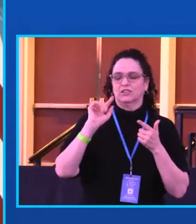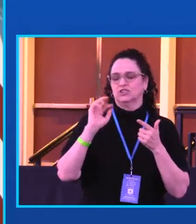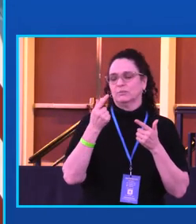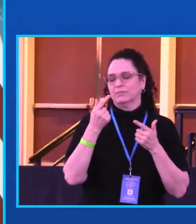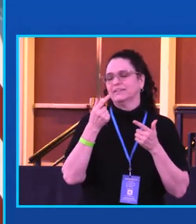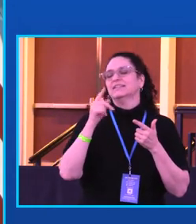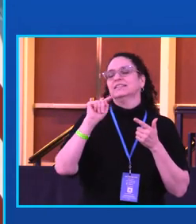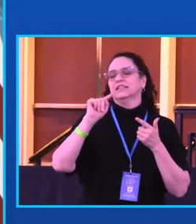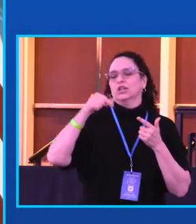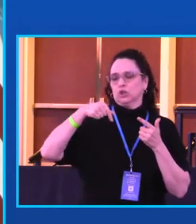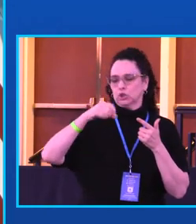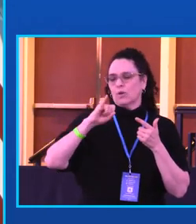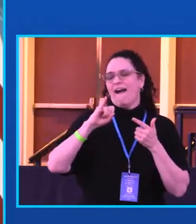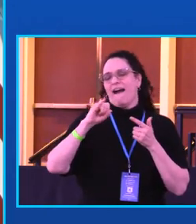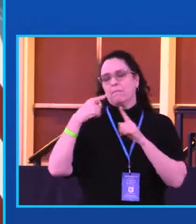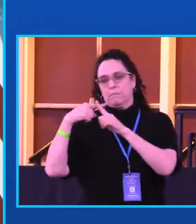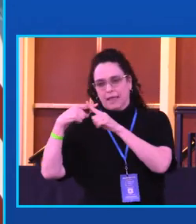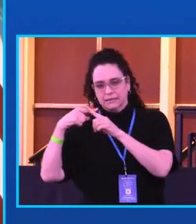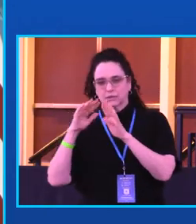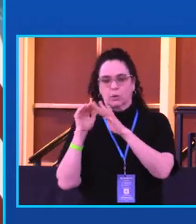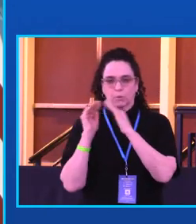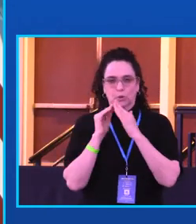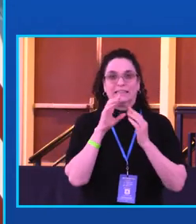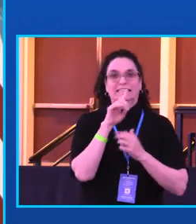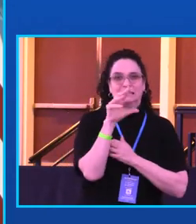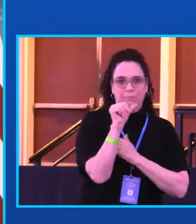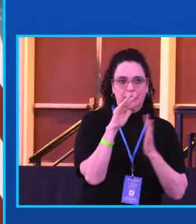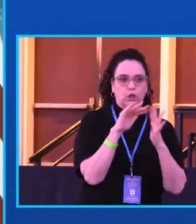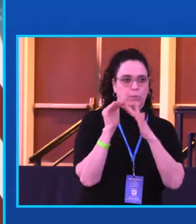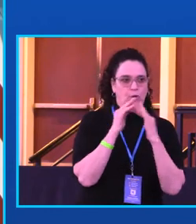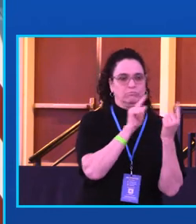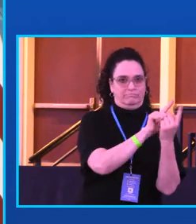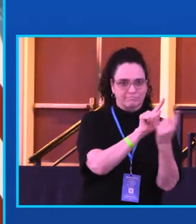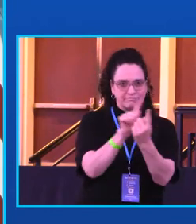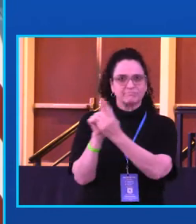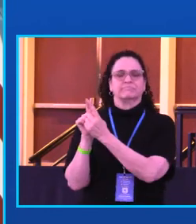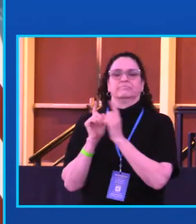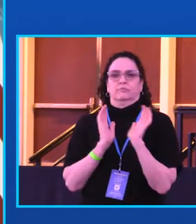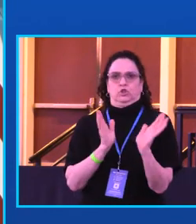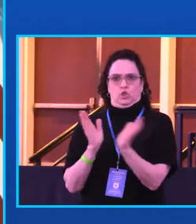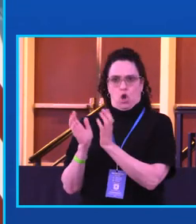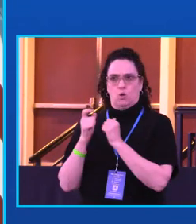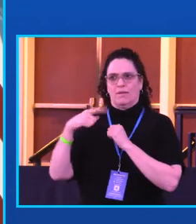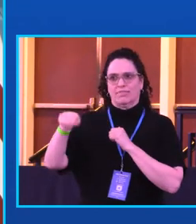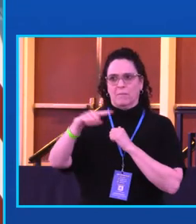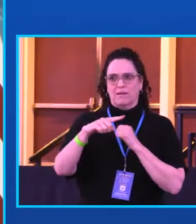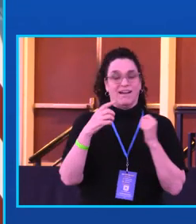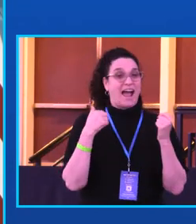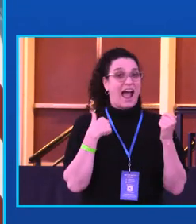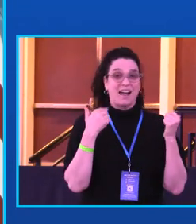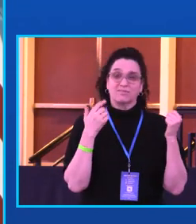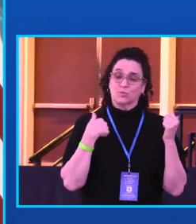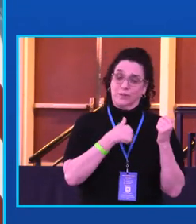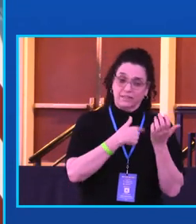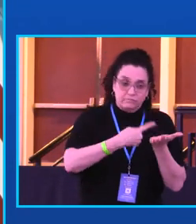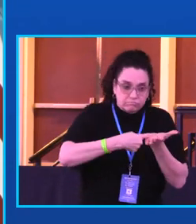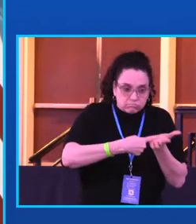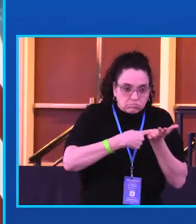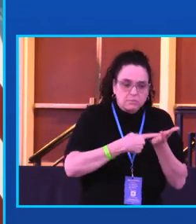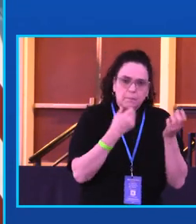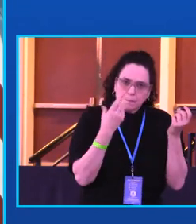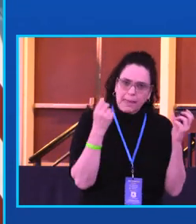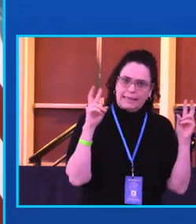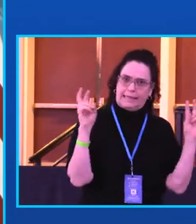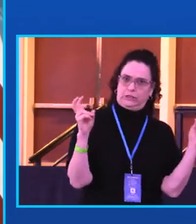community, all around our country. And we have talked about many of the issues that I